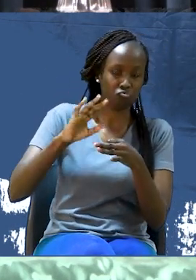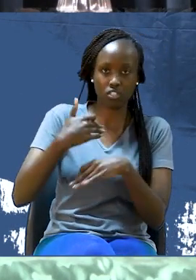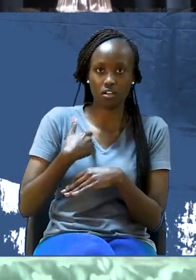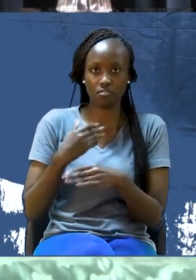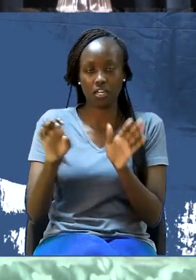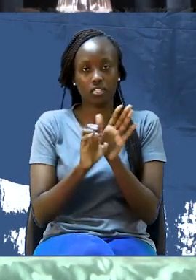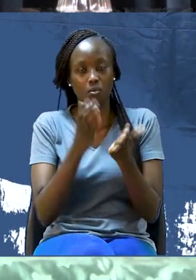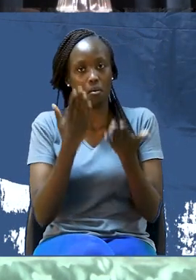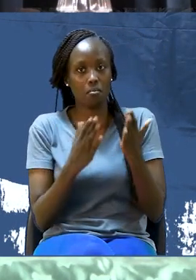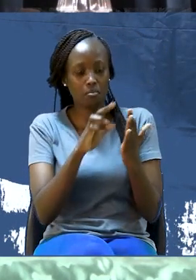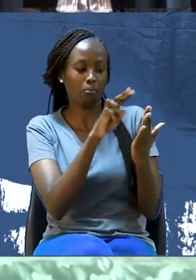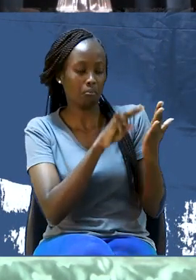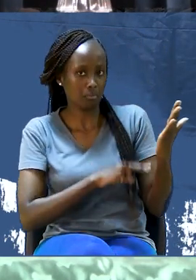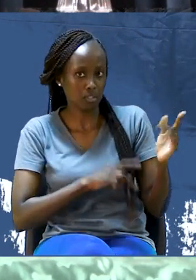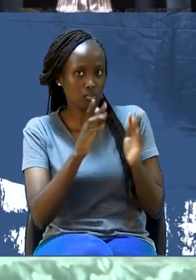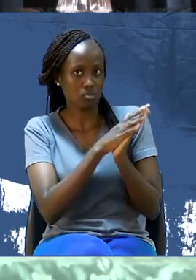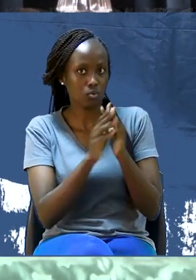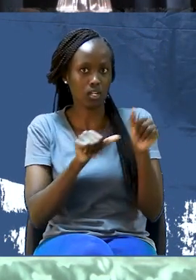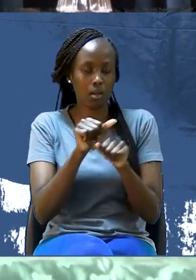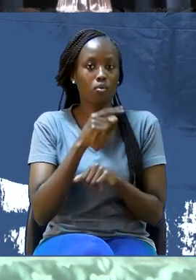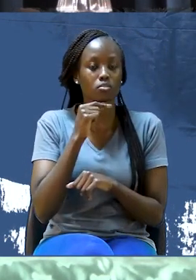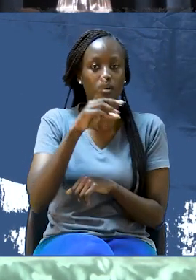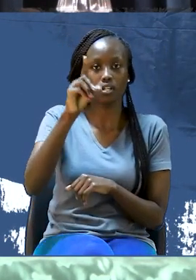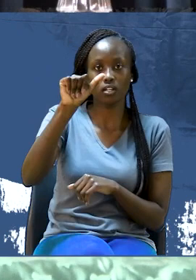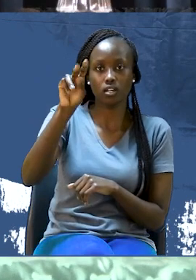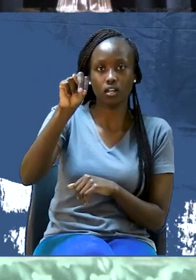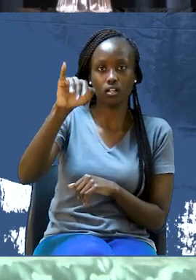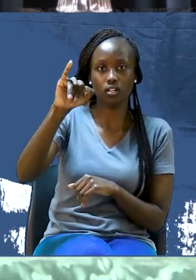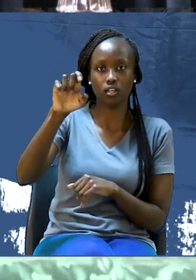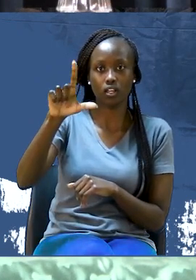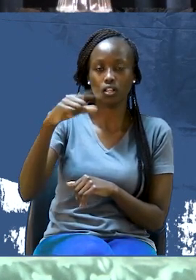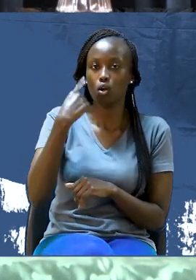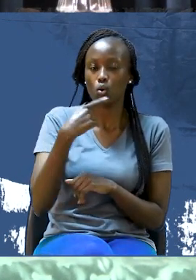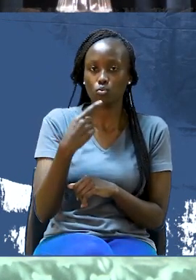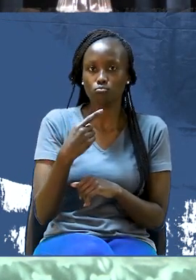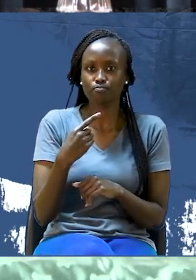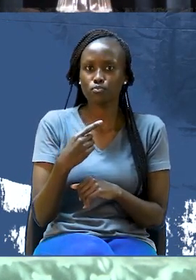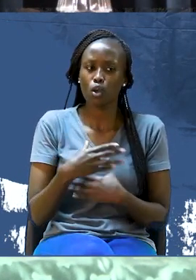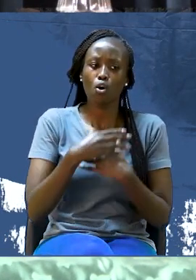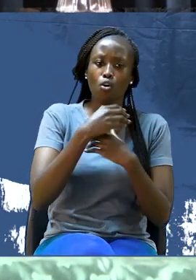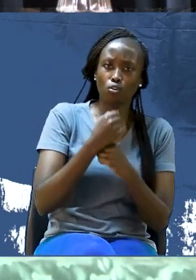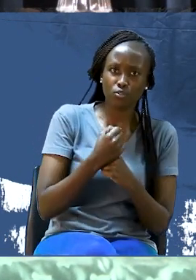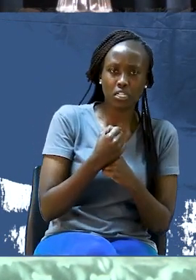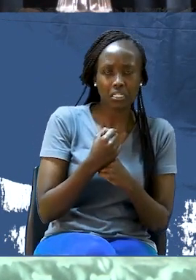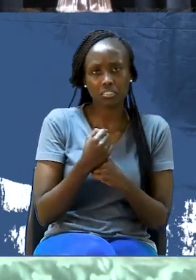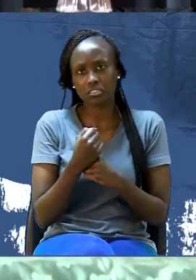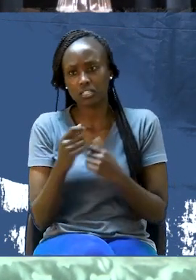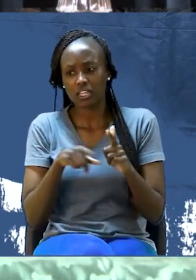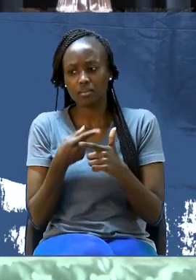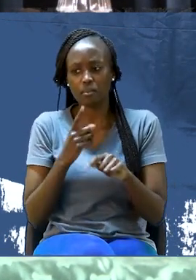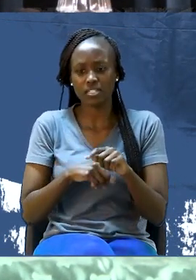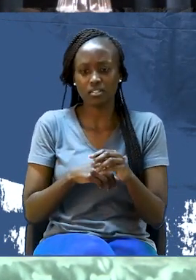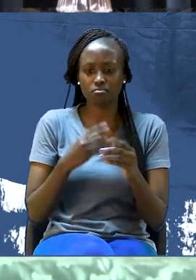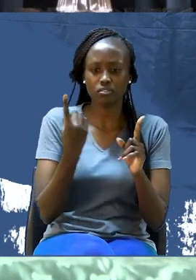Daniel, stood for the Lord in the time of Nebuchadnezzar. And then the thing goes on and we talk about how it